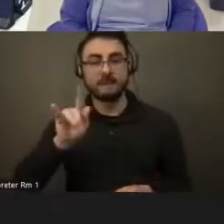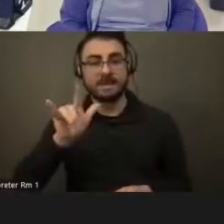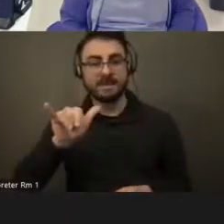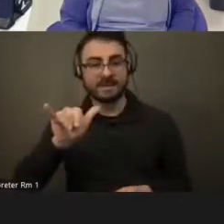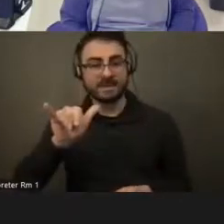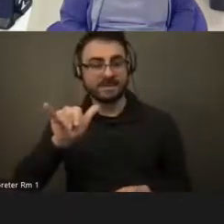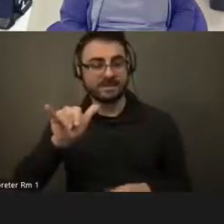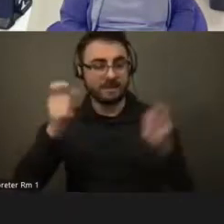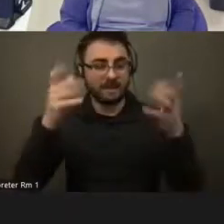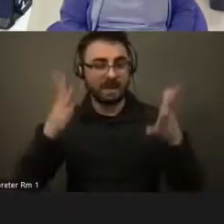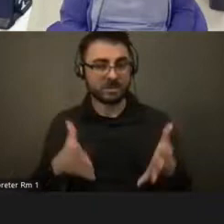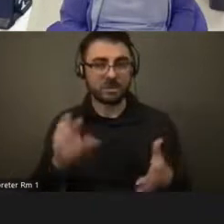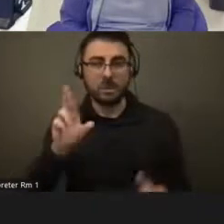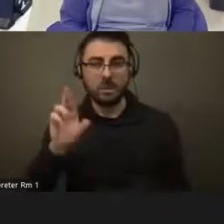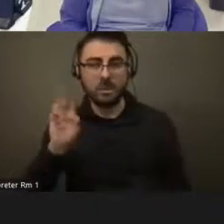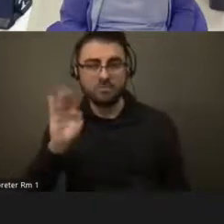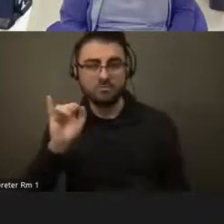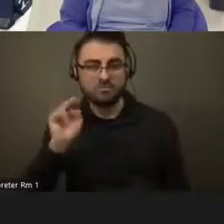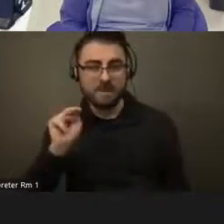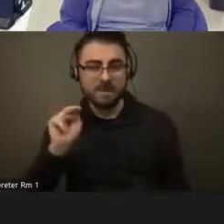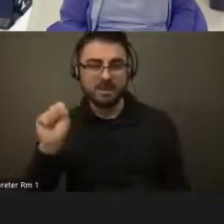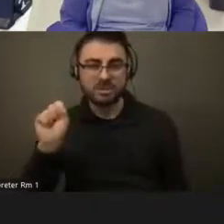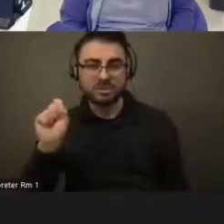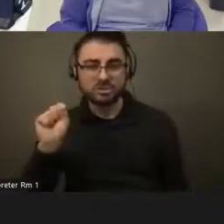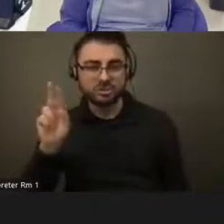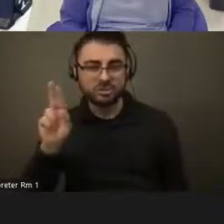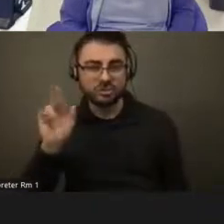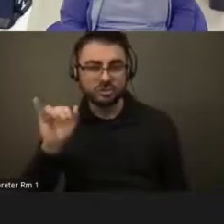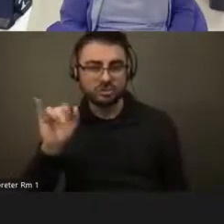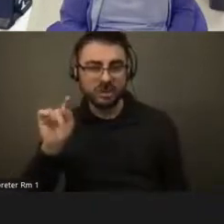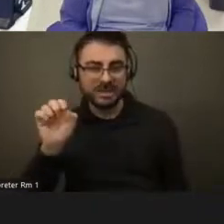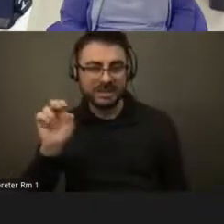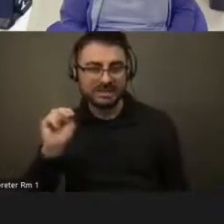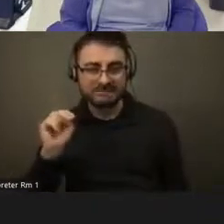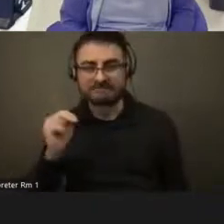Stroughton, if I pronounce her name correctly,